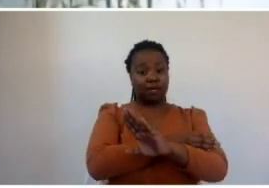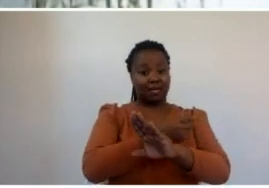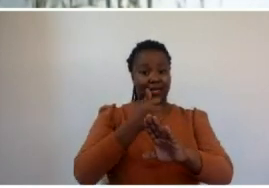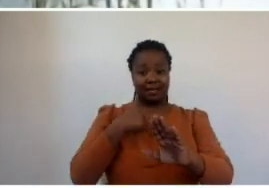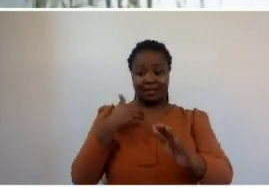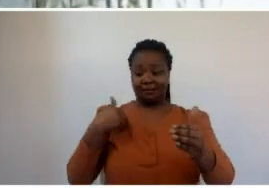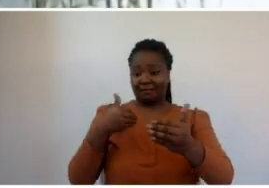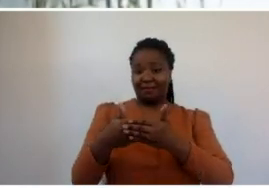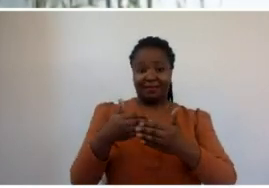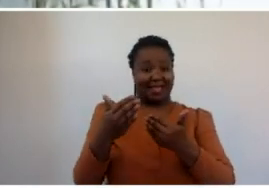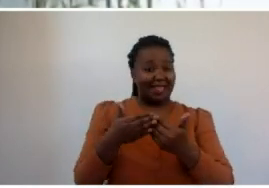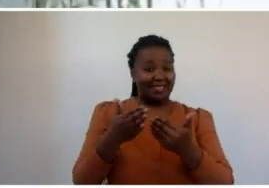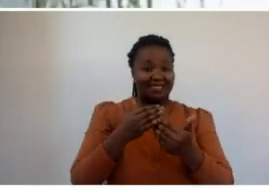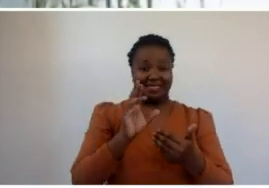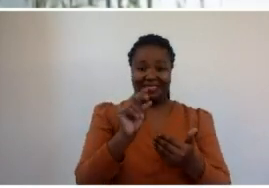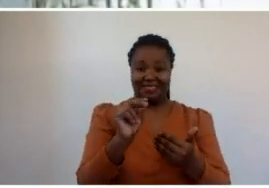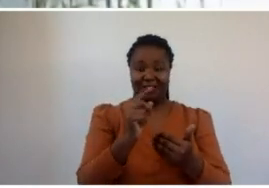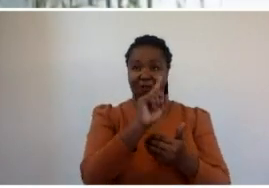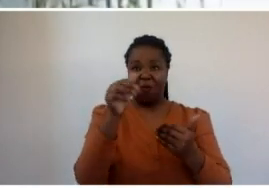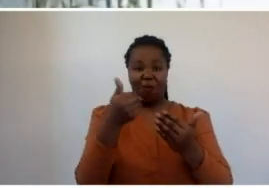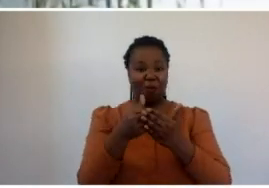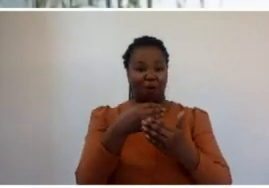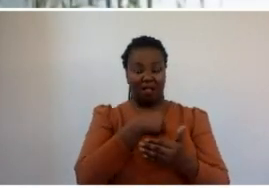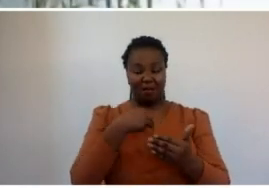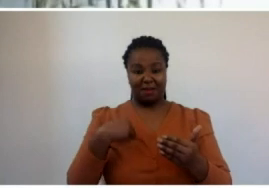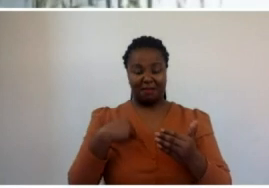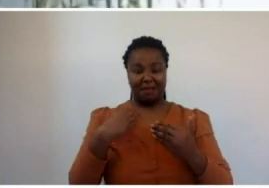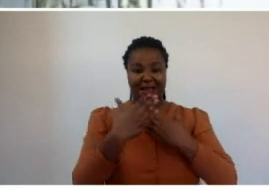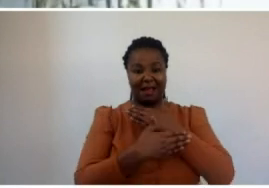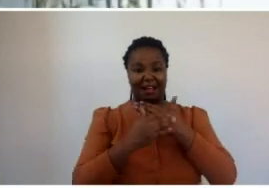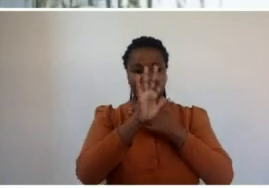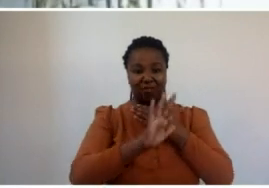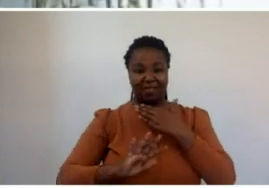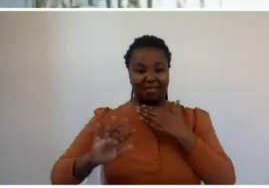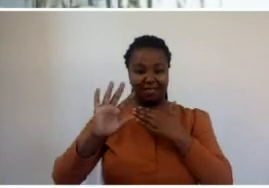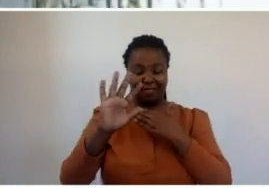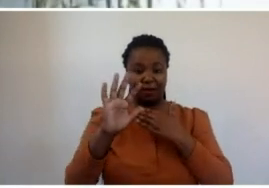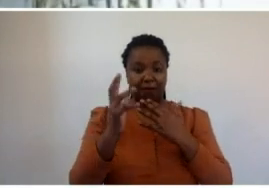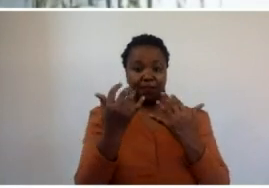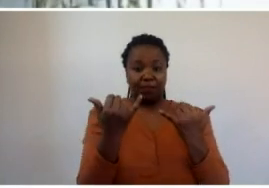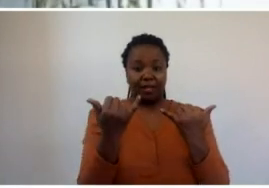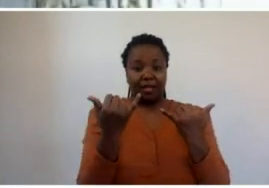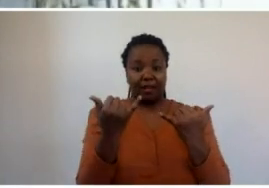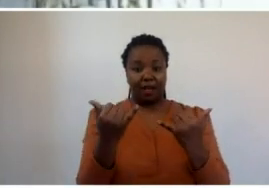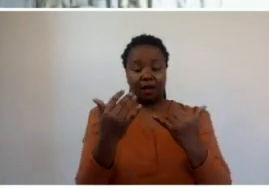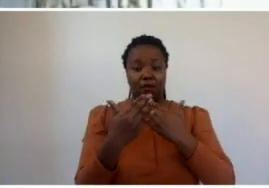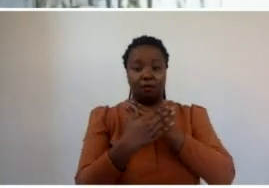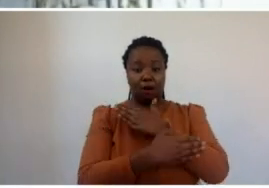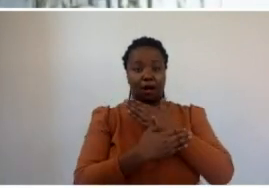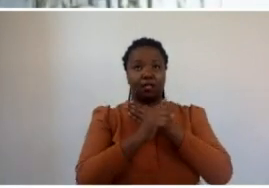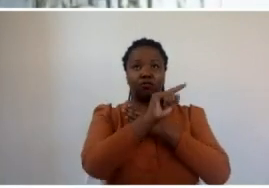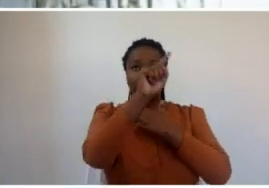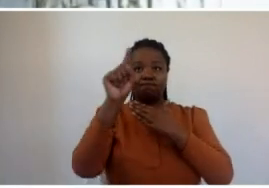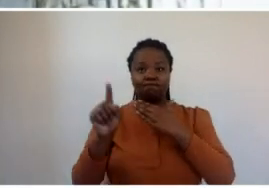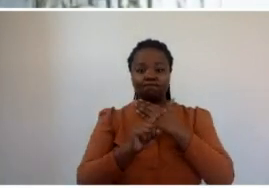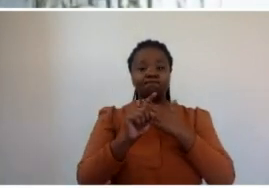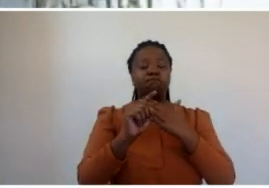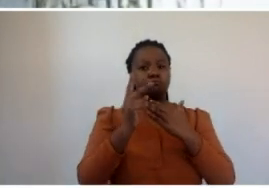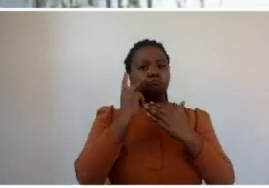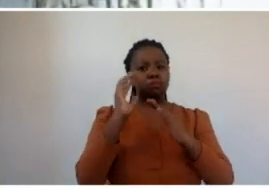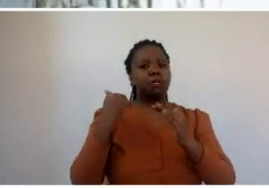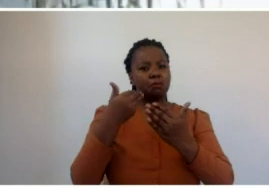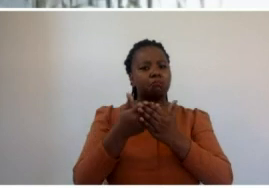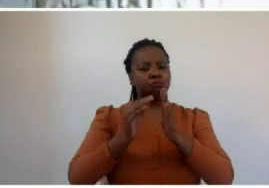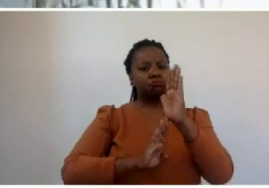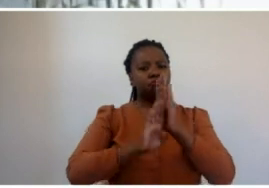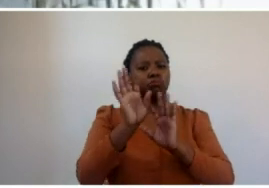states. In countries where we've seen the greatest progress, effective partnerships between governments and civil society were